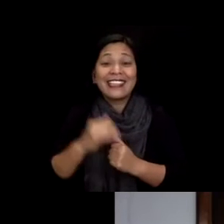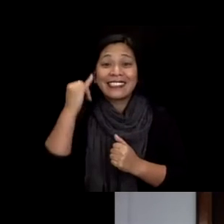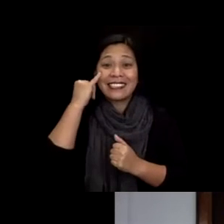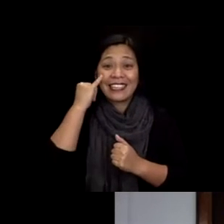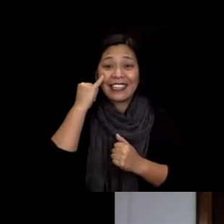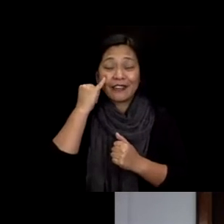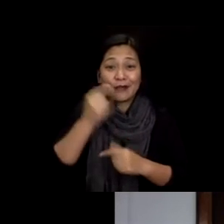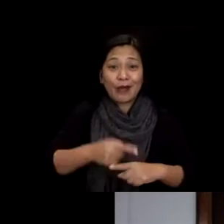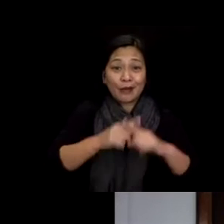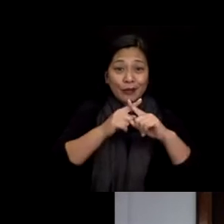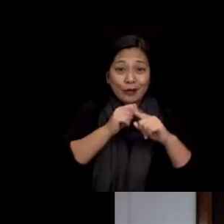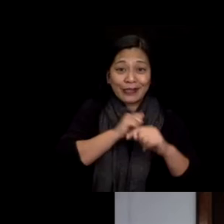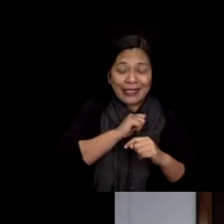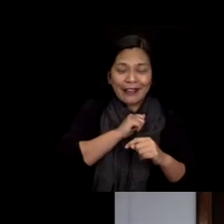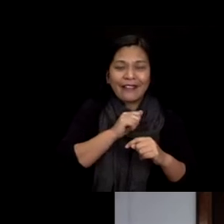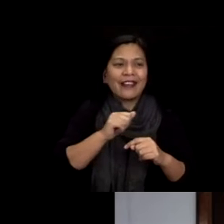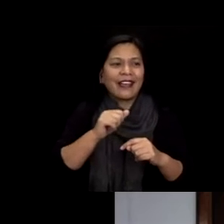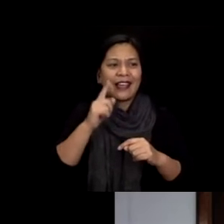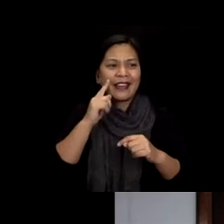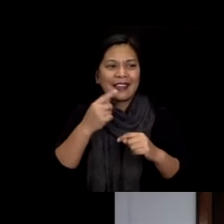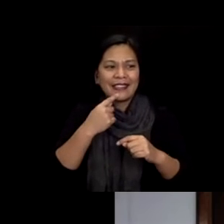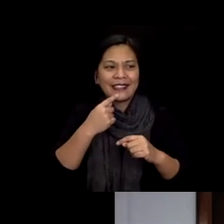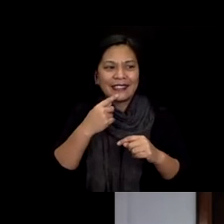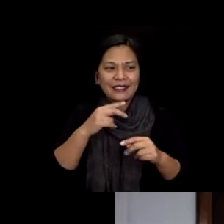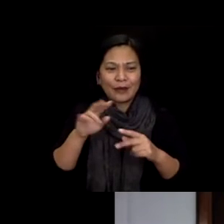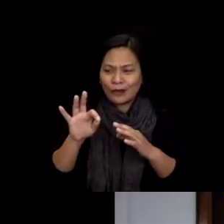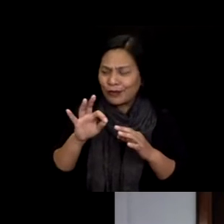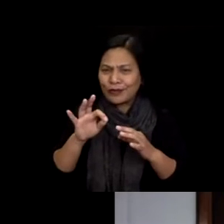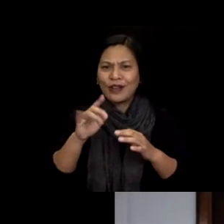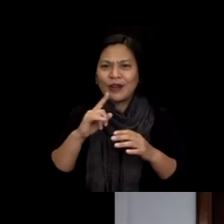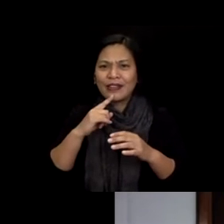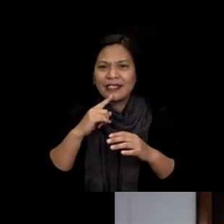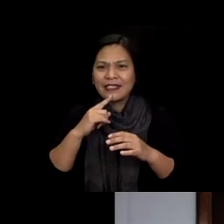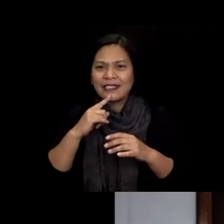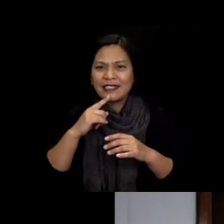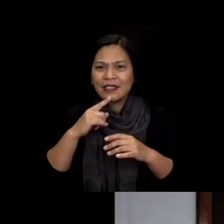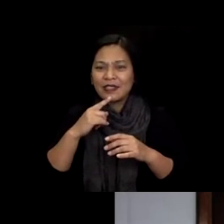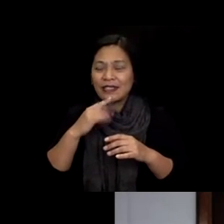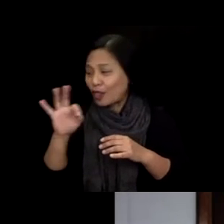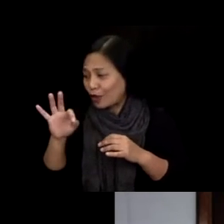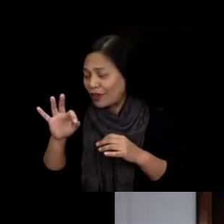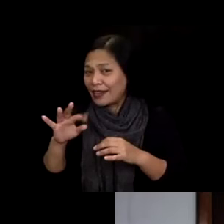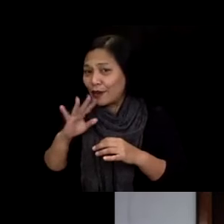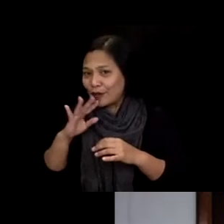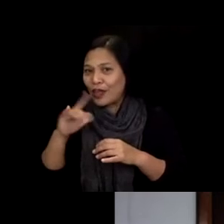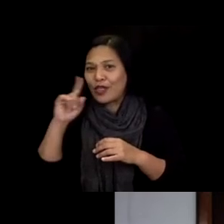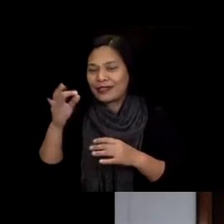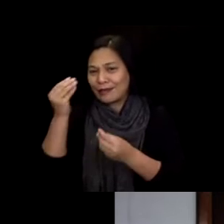say something to my right or my left, that's me instructing Google Home to turn the lights